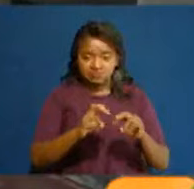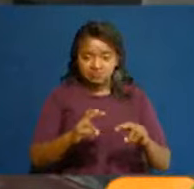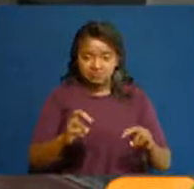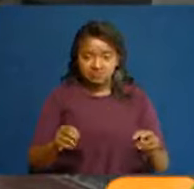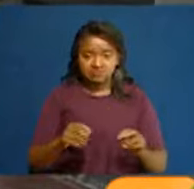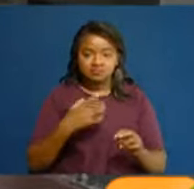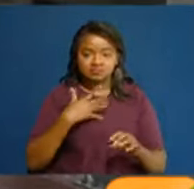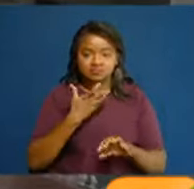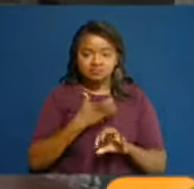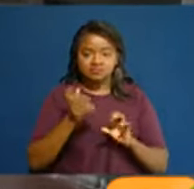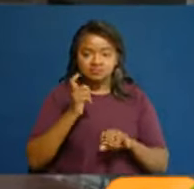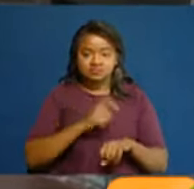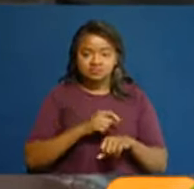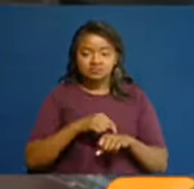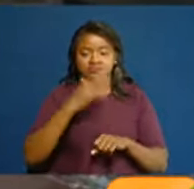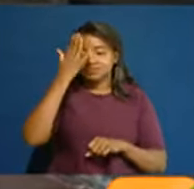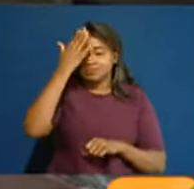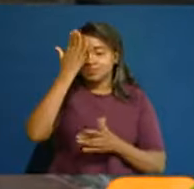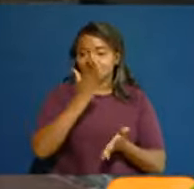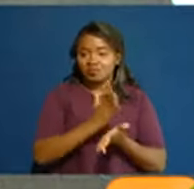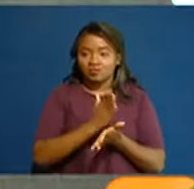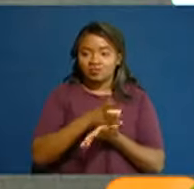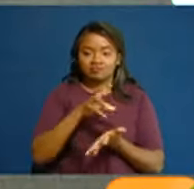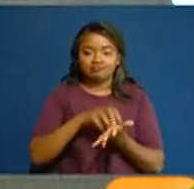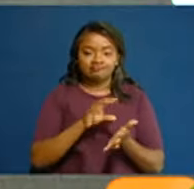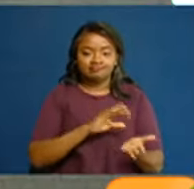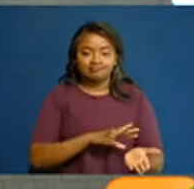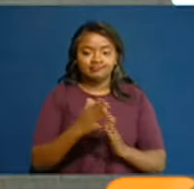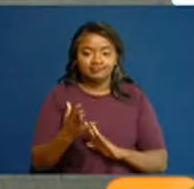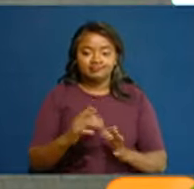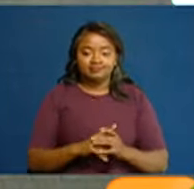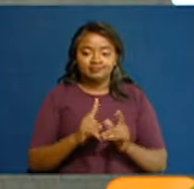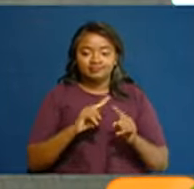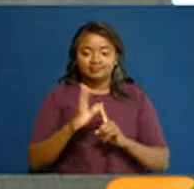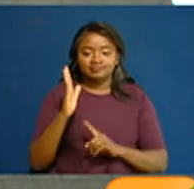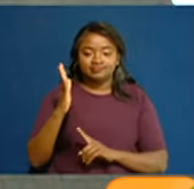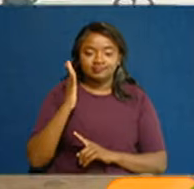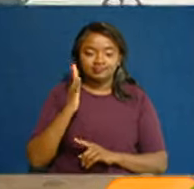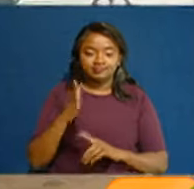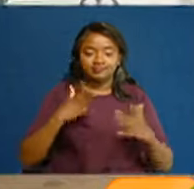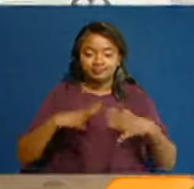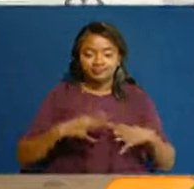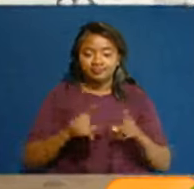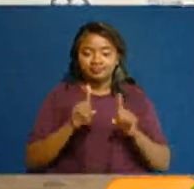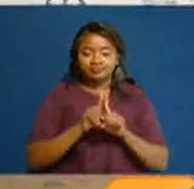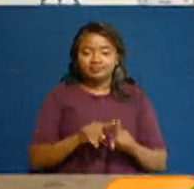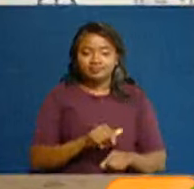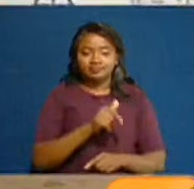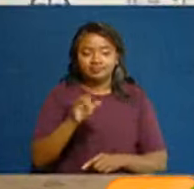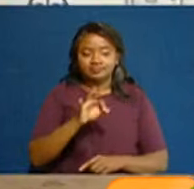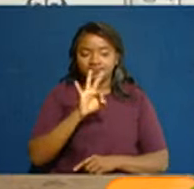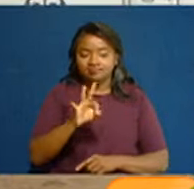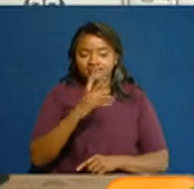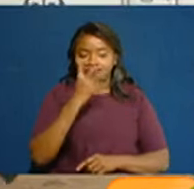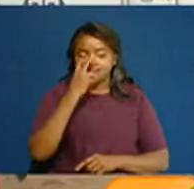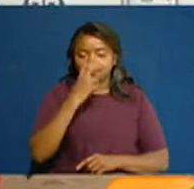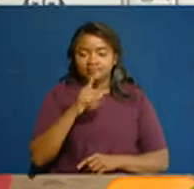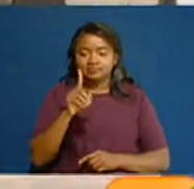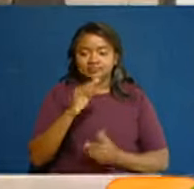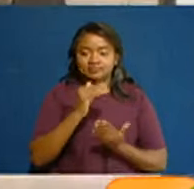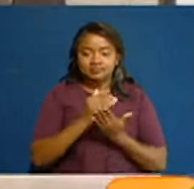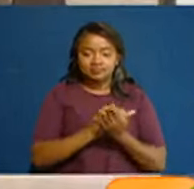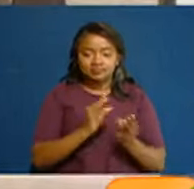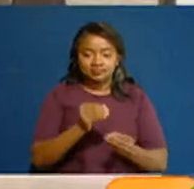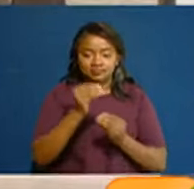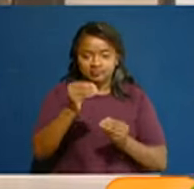unravel the truth behind all the theories under investigation. Already, a security guard and three possible suspects have recorded statements with the police.